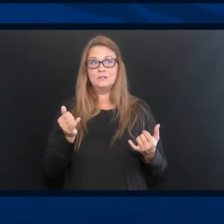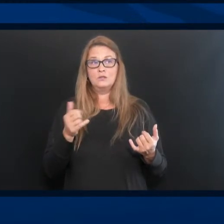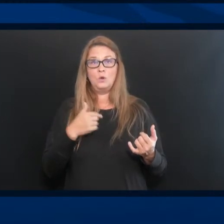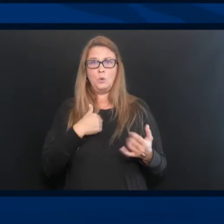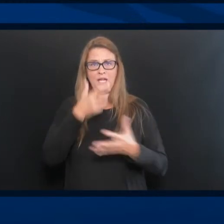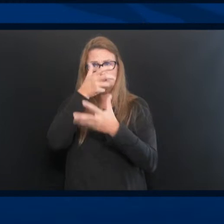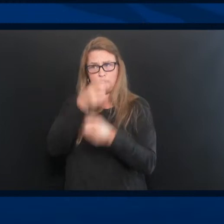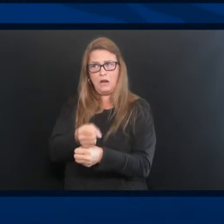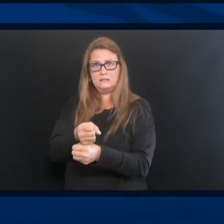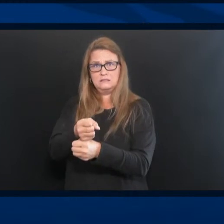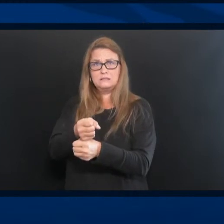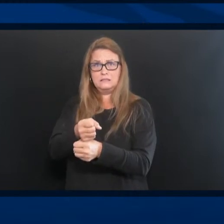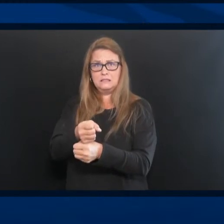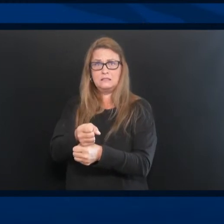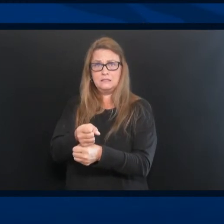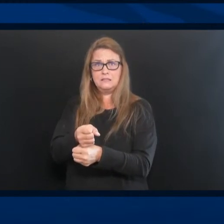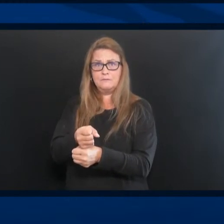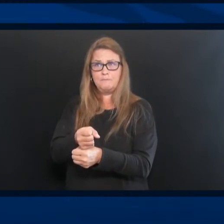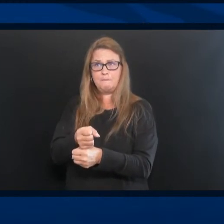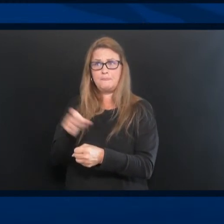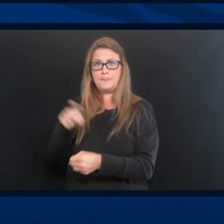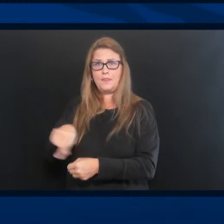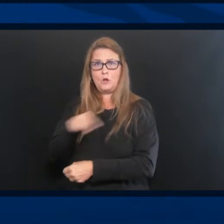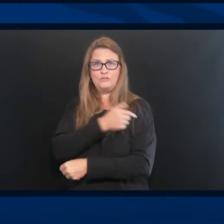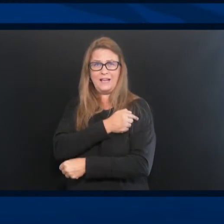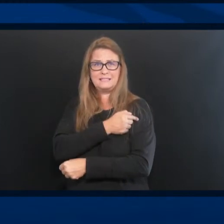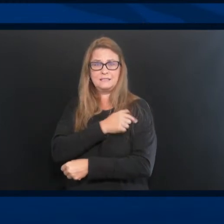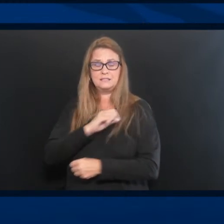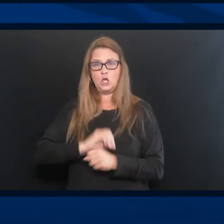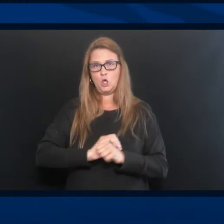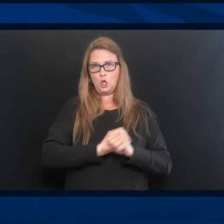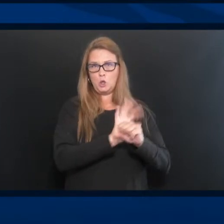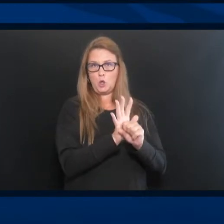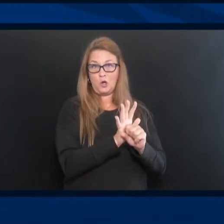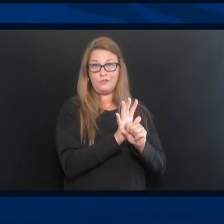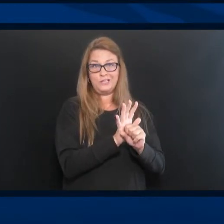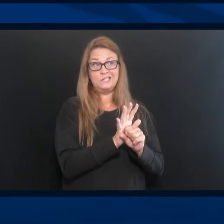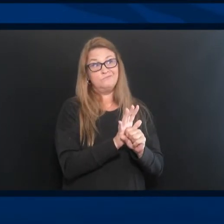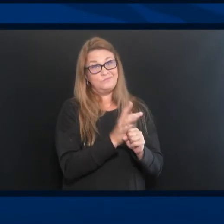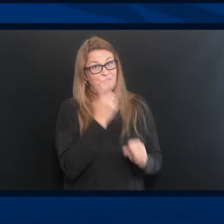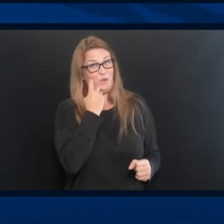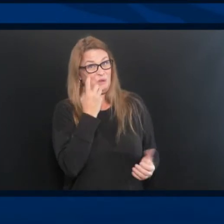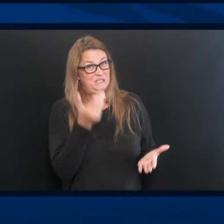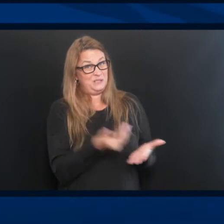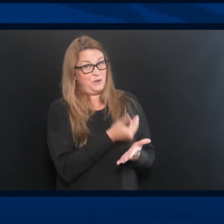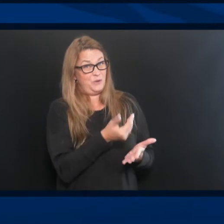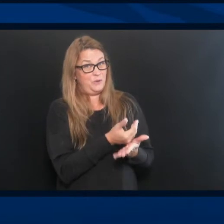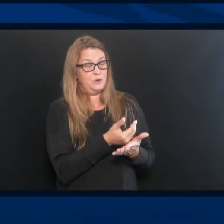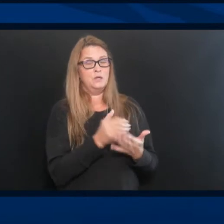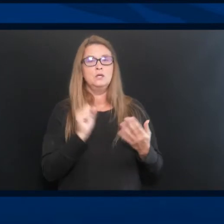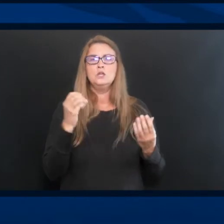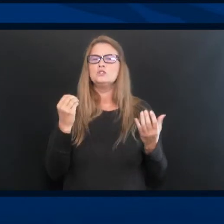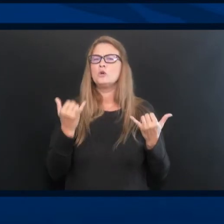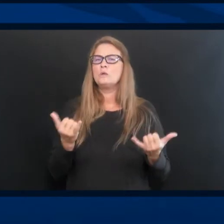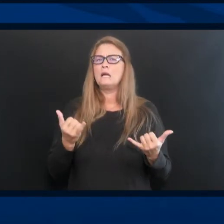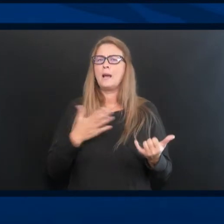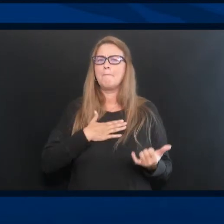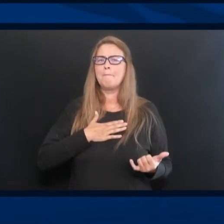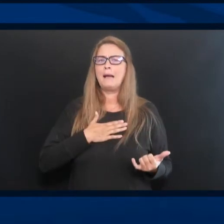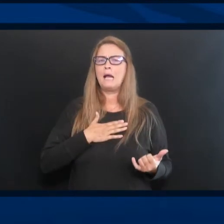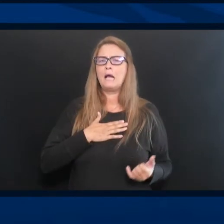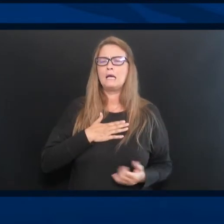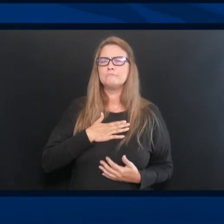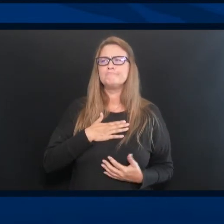them. COVID, though, is relatively newer. And so the question is, are